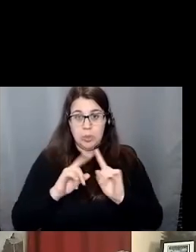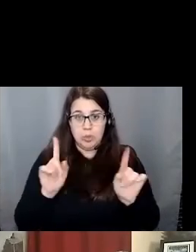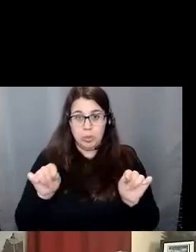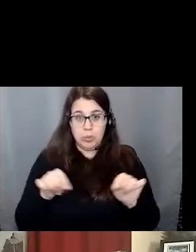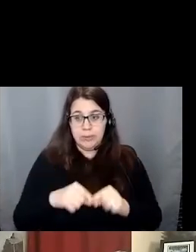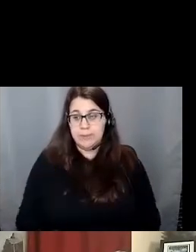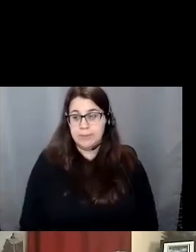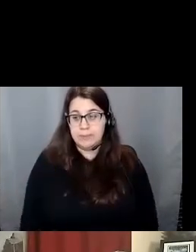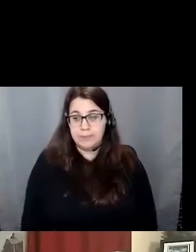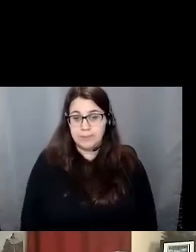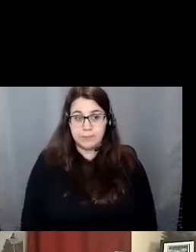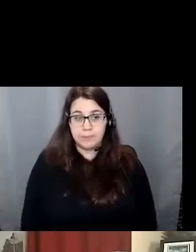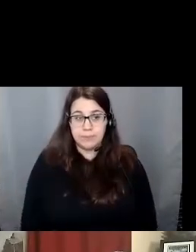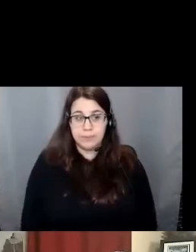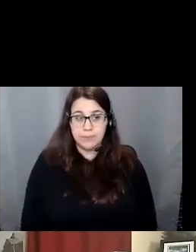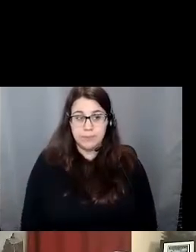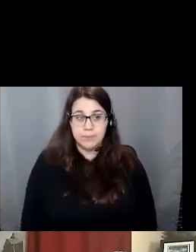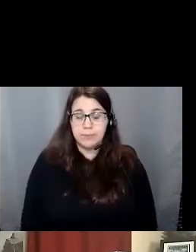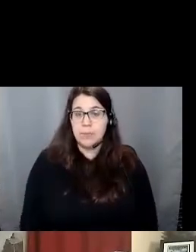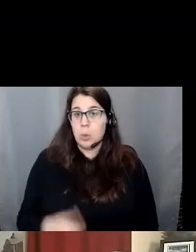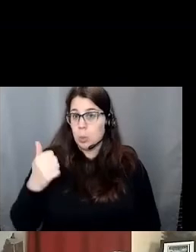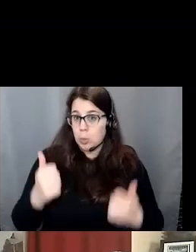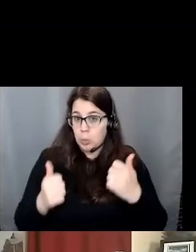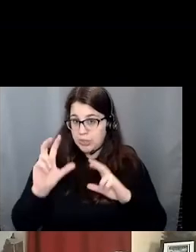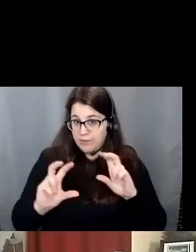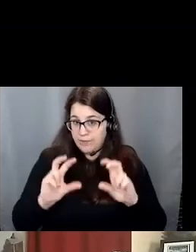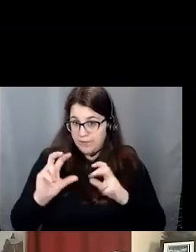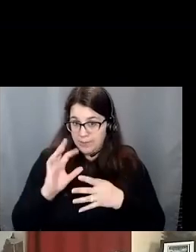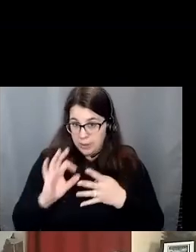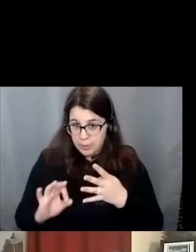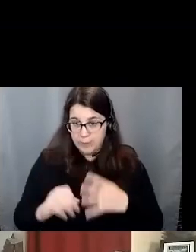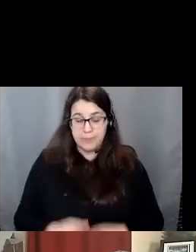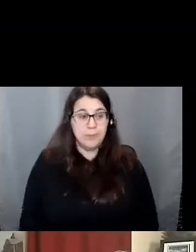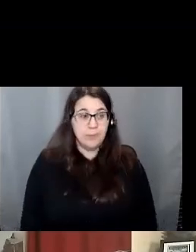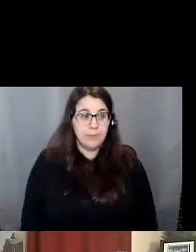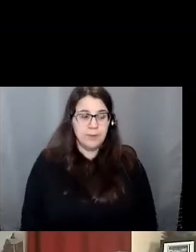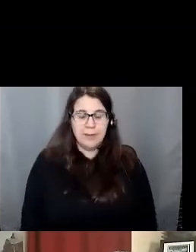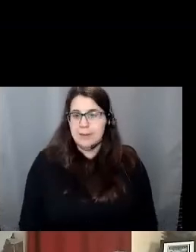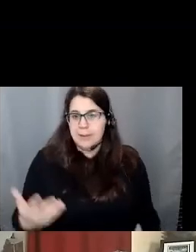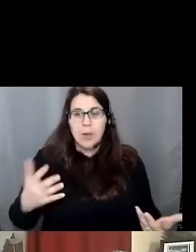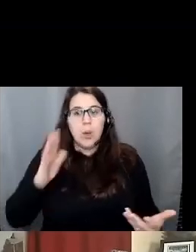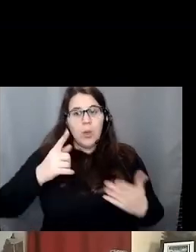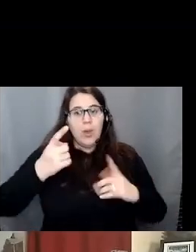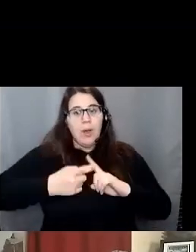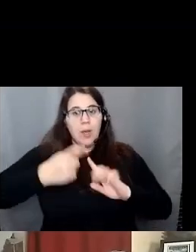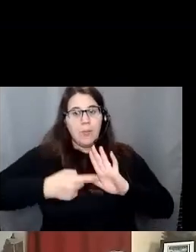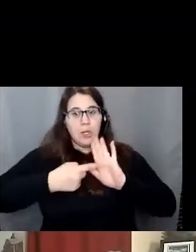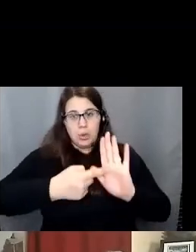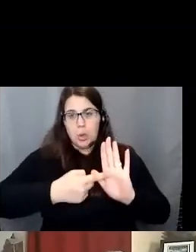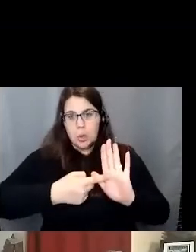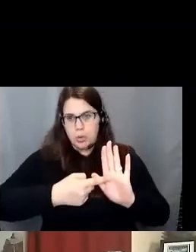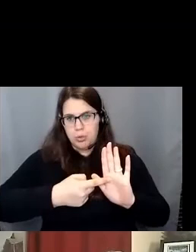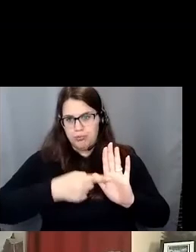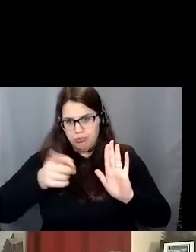review, and that screen is to select your investment options. It's going to default and show you what you already have set